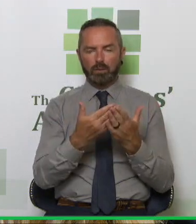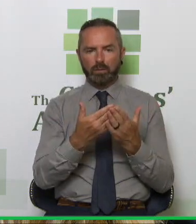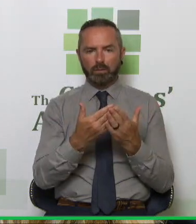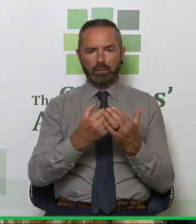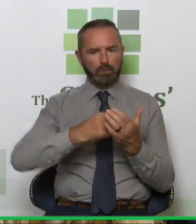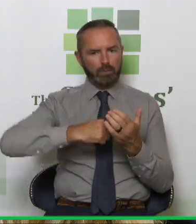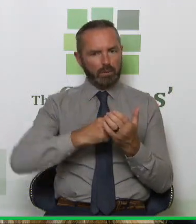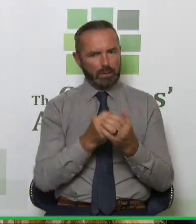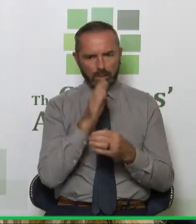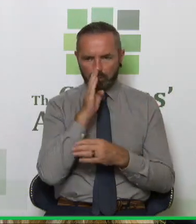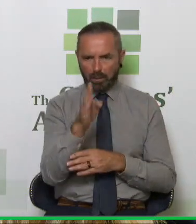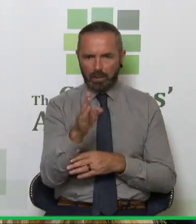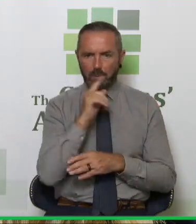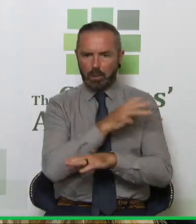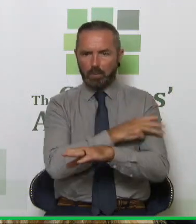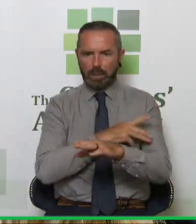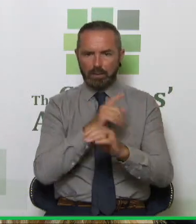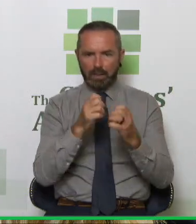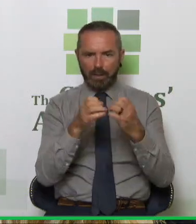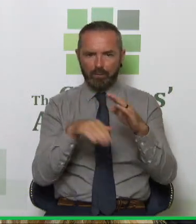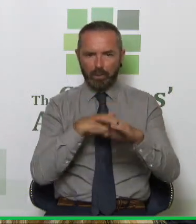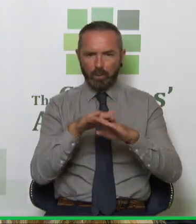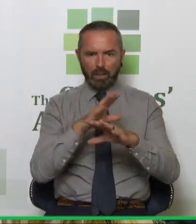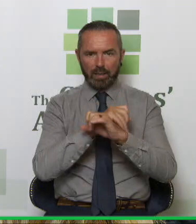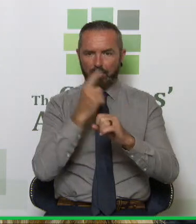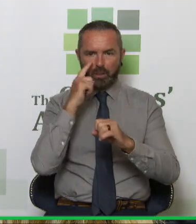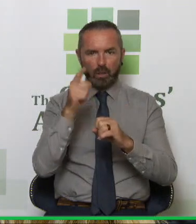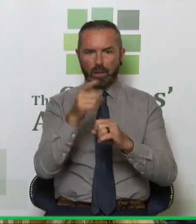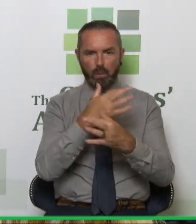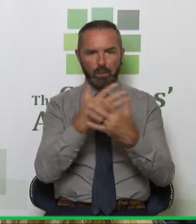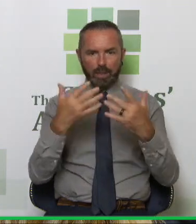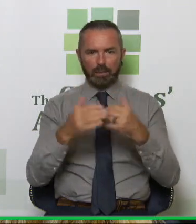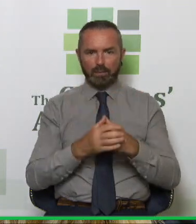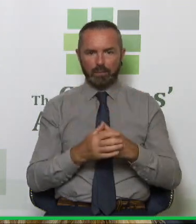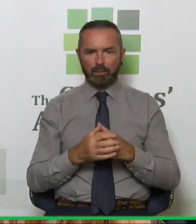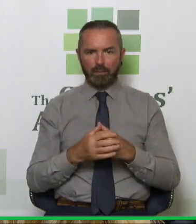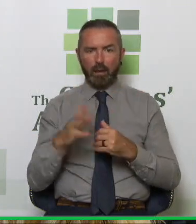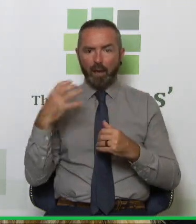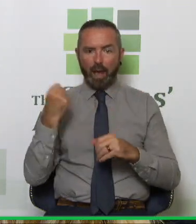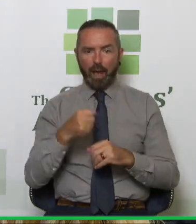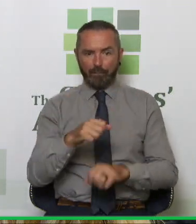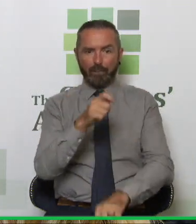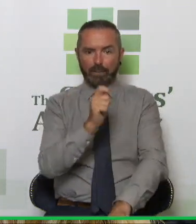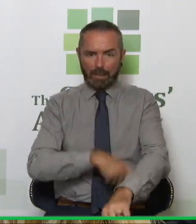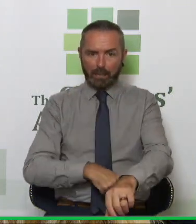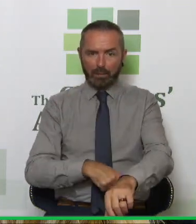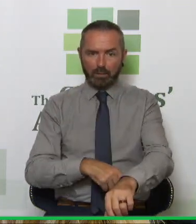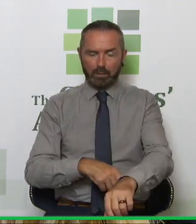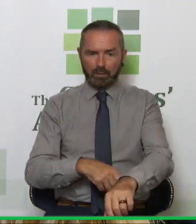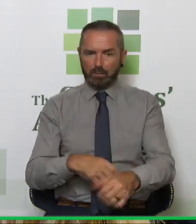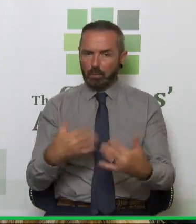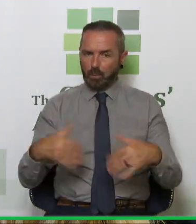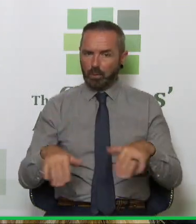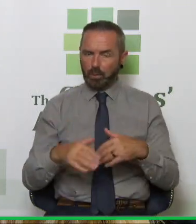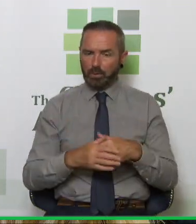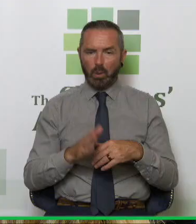by goodness, the guards were out. I never saw more guards around. And there were sanctions, and the sanctions were pretty stiff. So anyway,